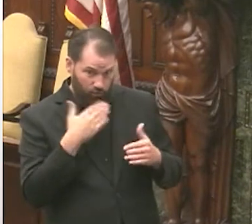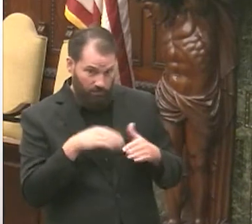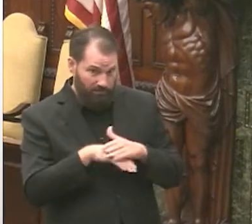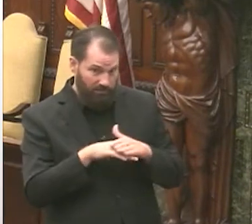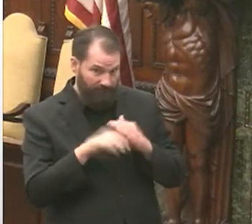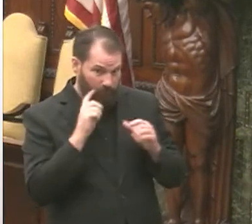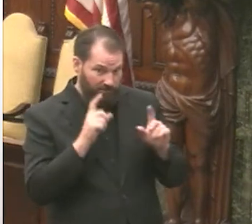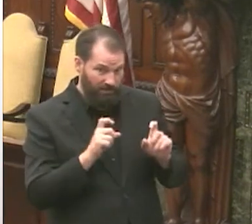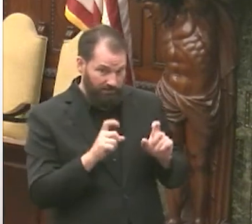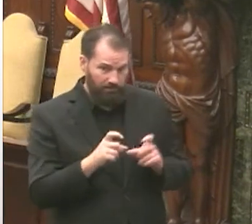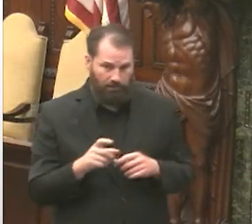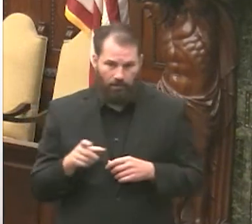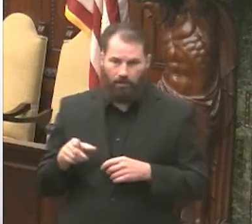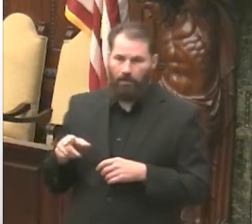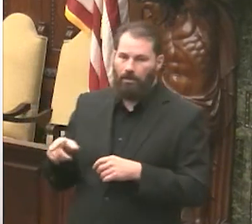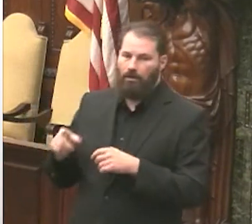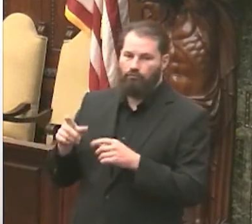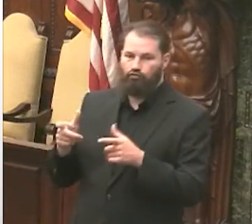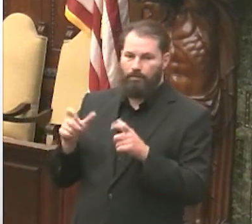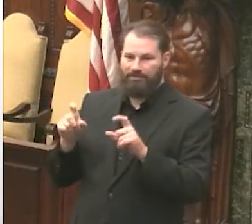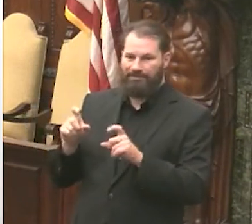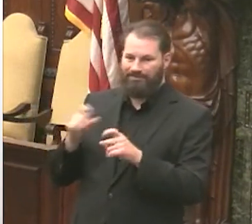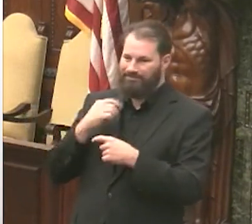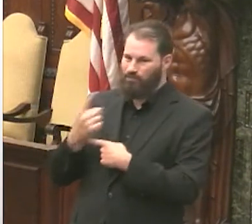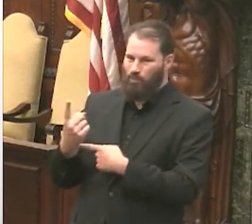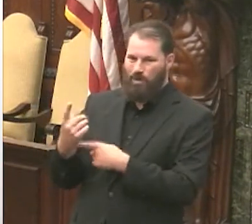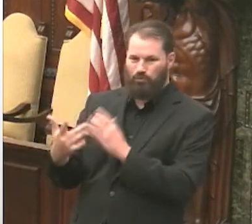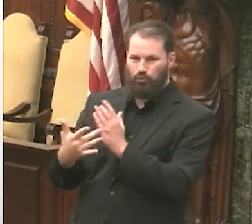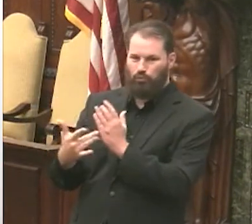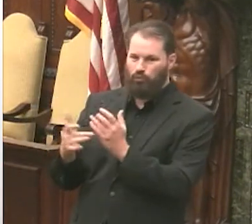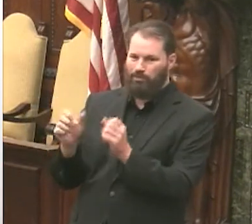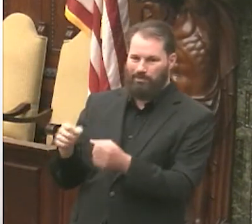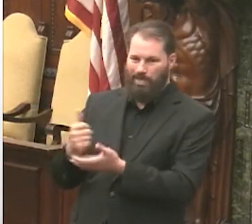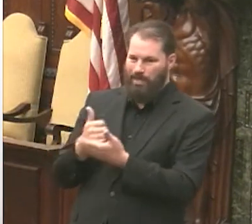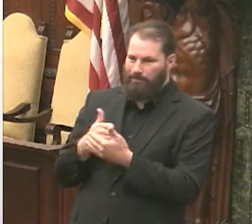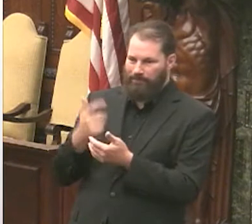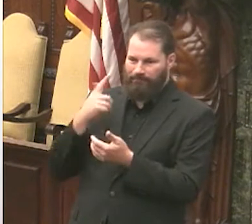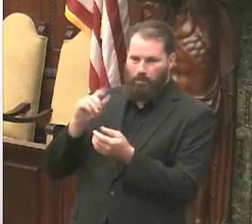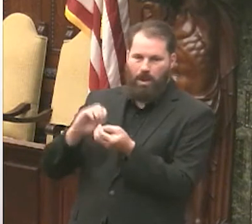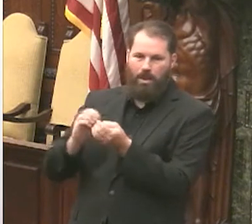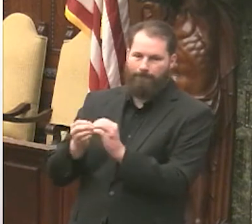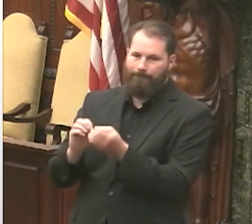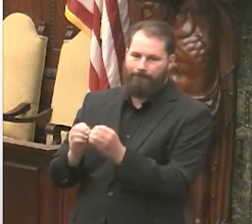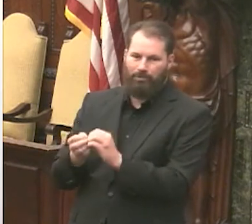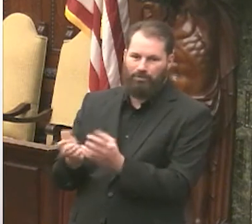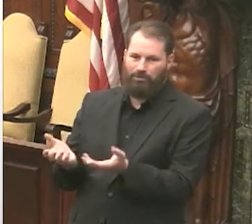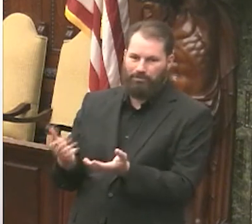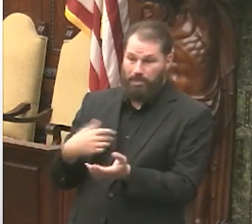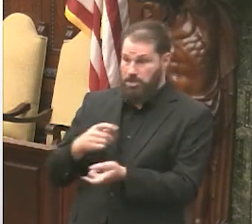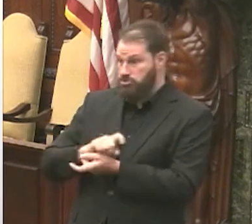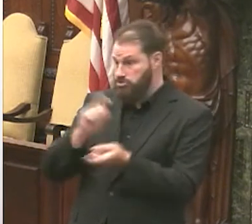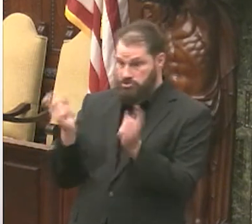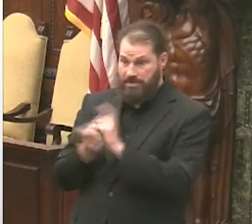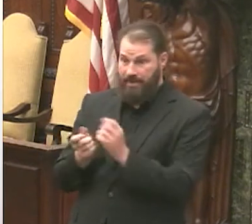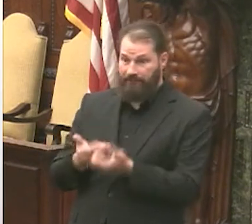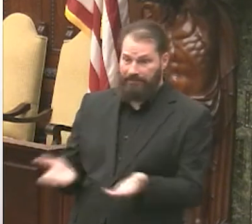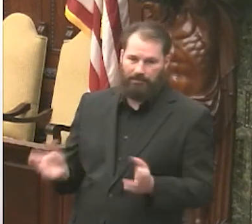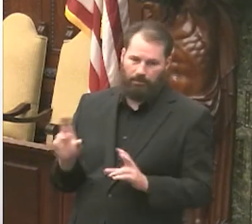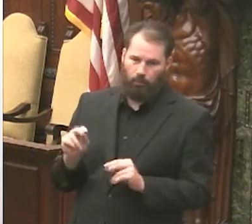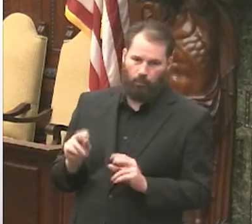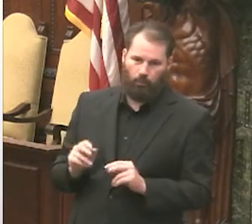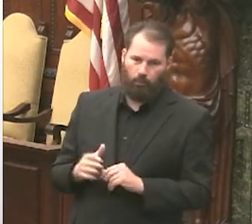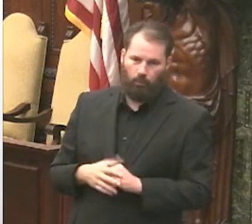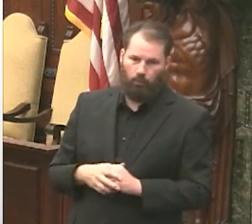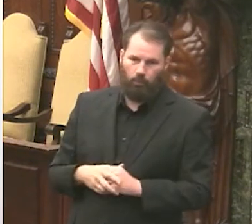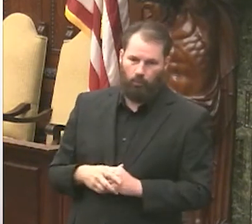help us respond to the epidemic. It is not going to revolutionize everything. And in general, let's remember, a